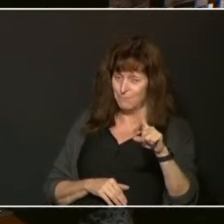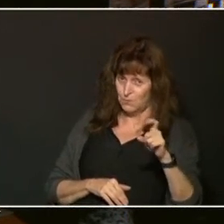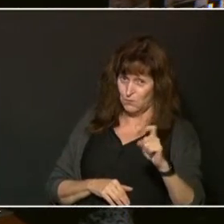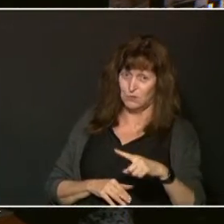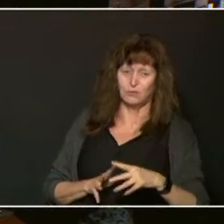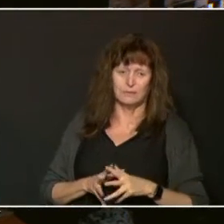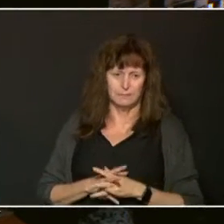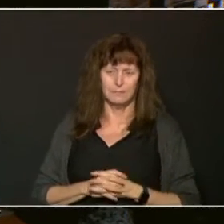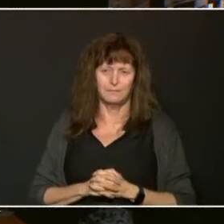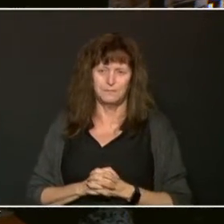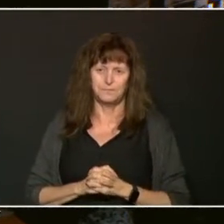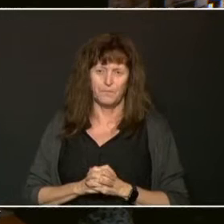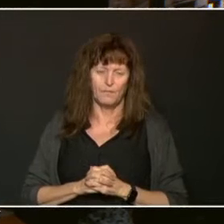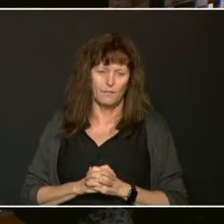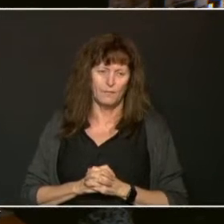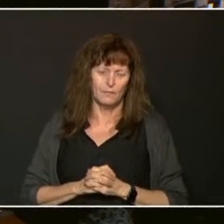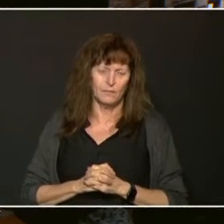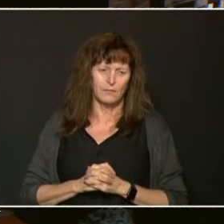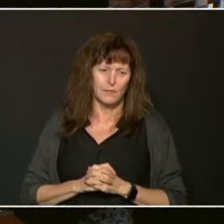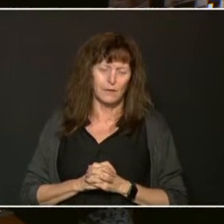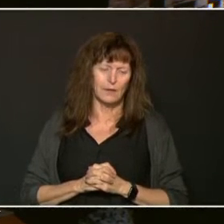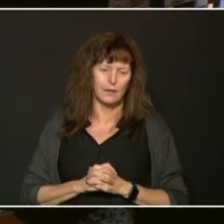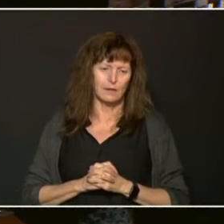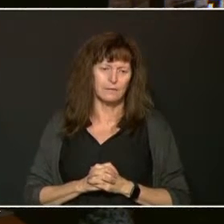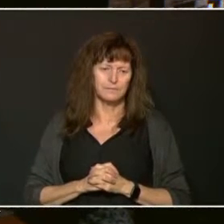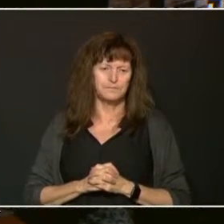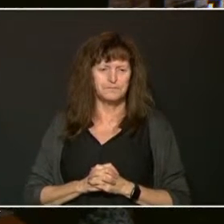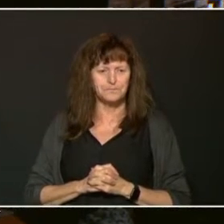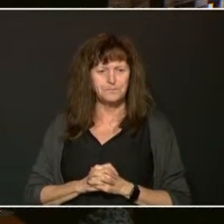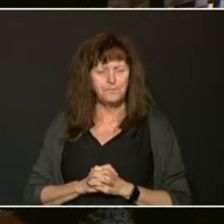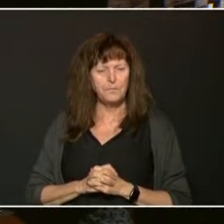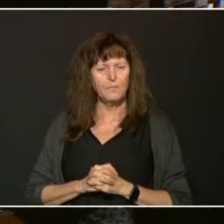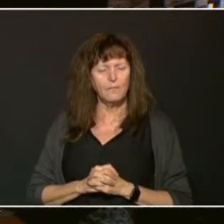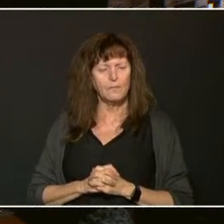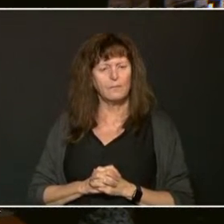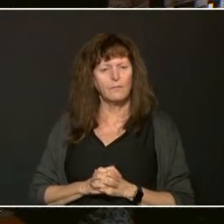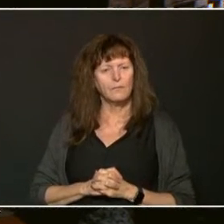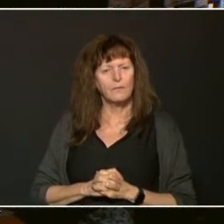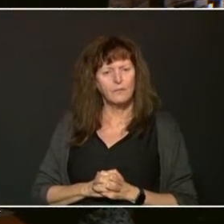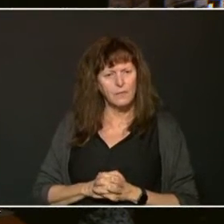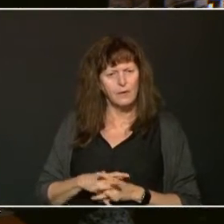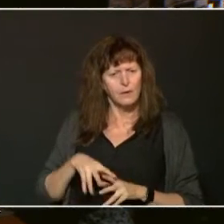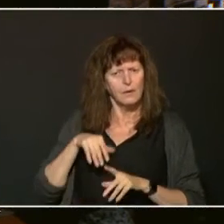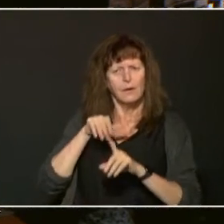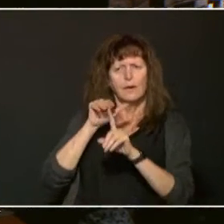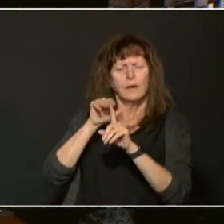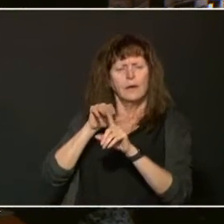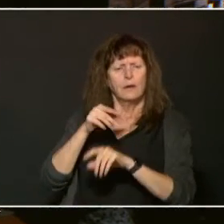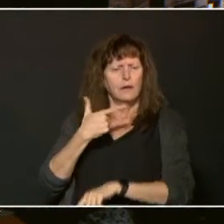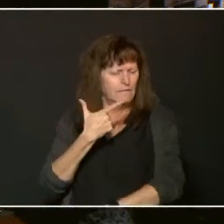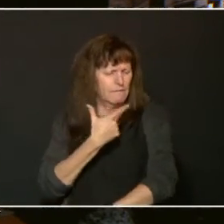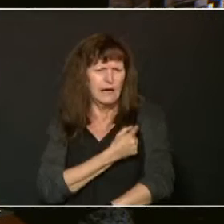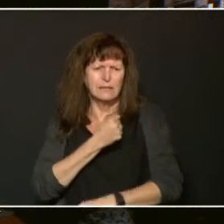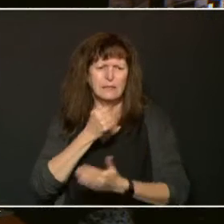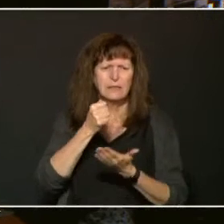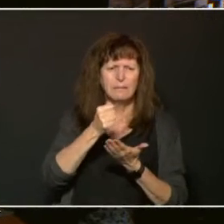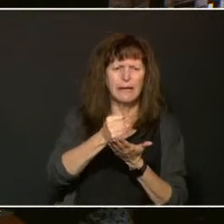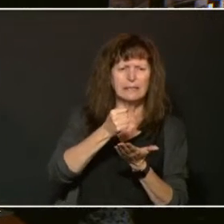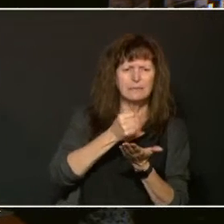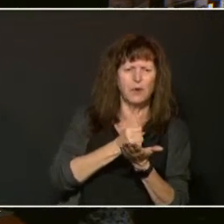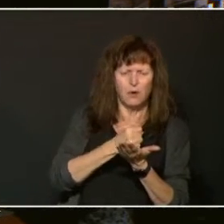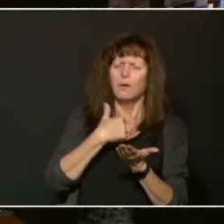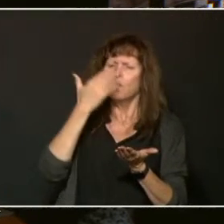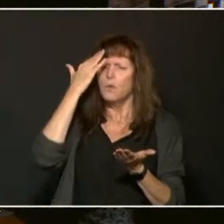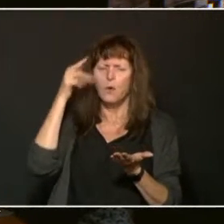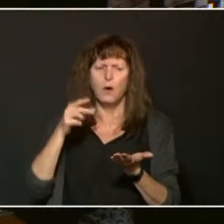Hi, doctors. I wanted to ask about the idea of a vaccine passport. We know that this is something that Ontario has considered in the past.